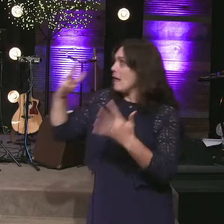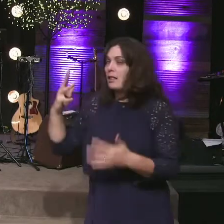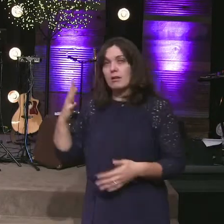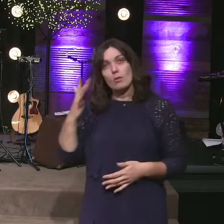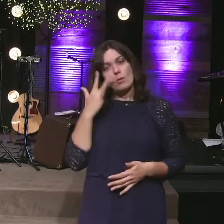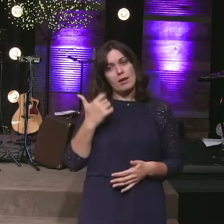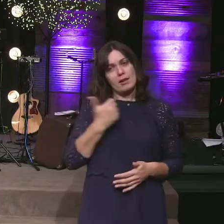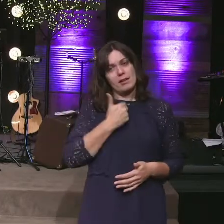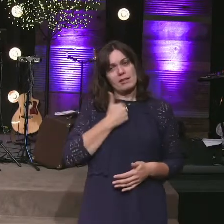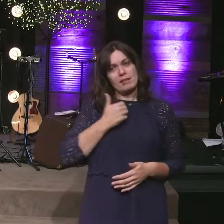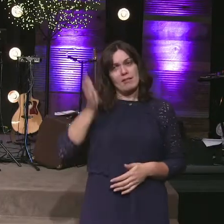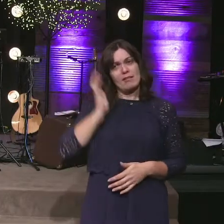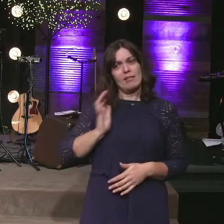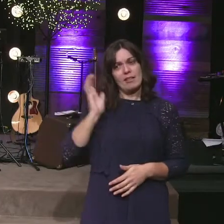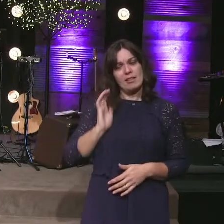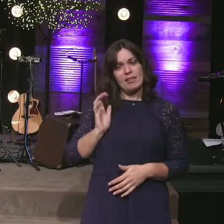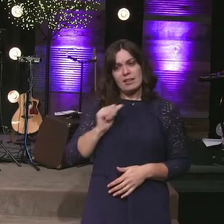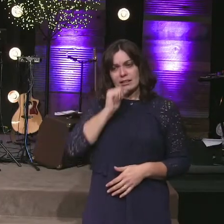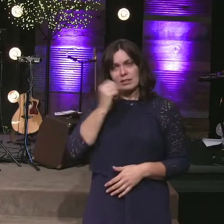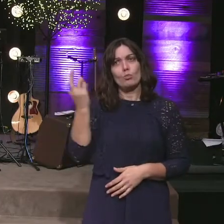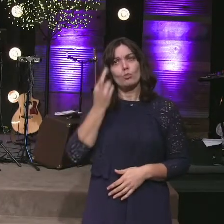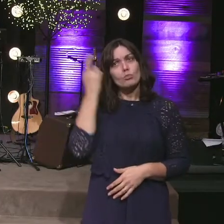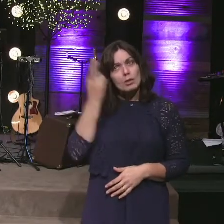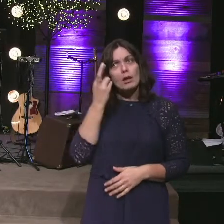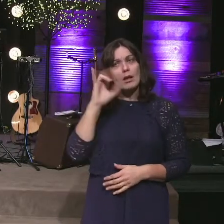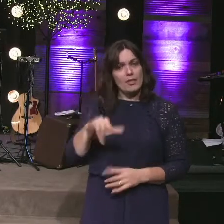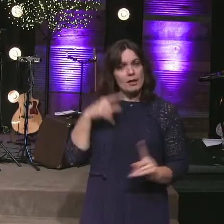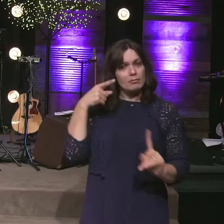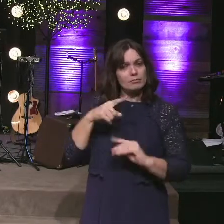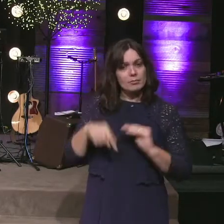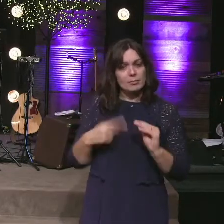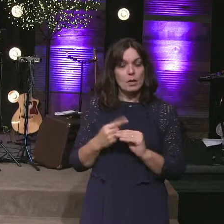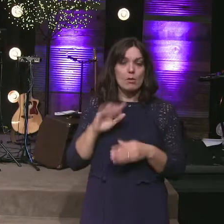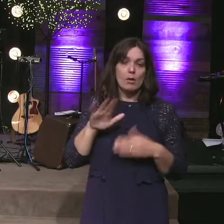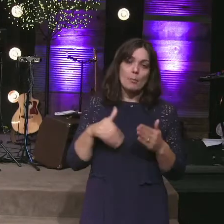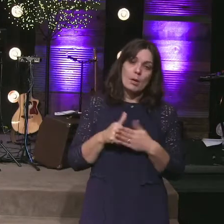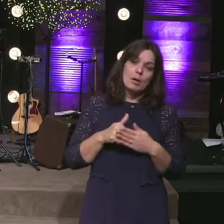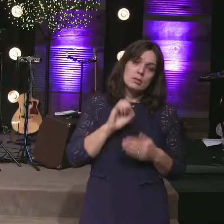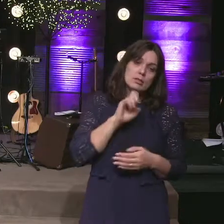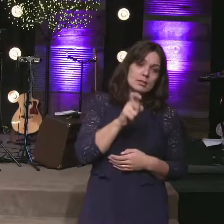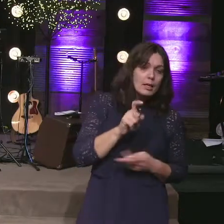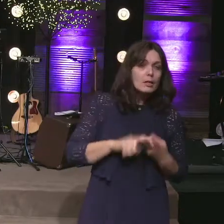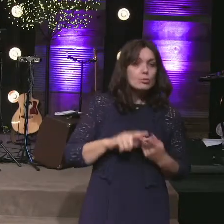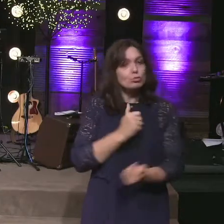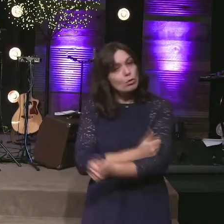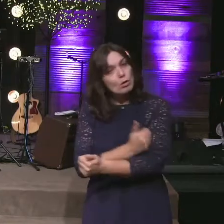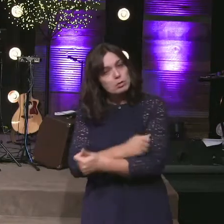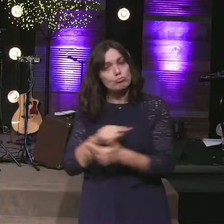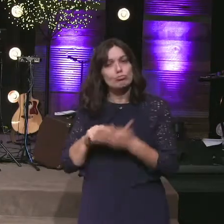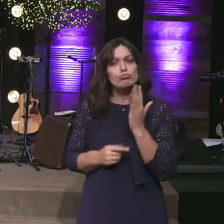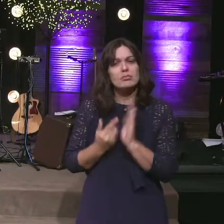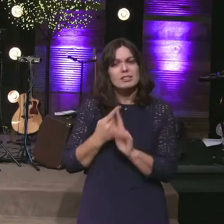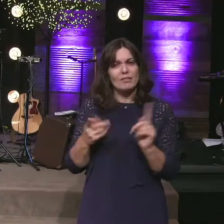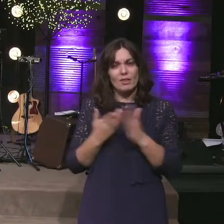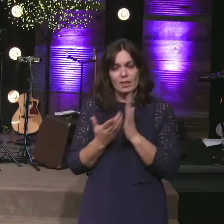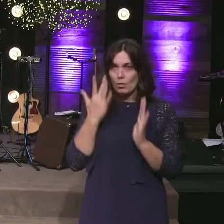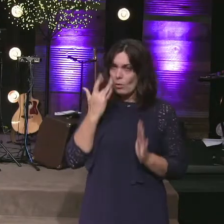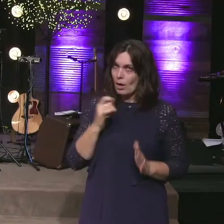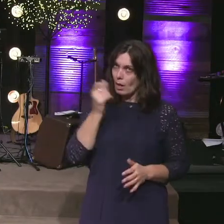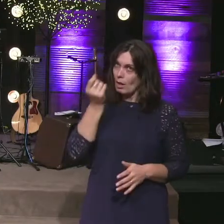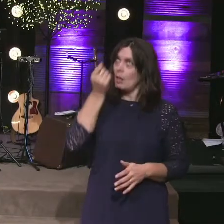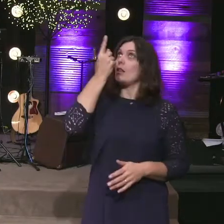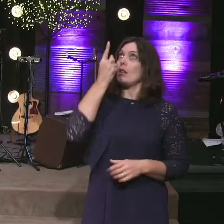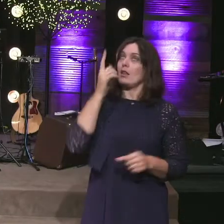knew what they were talking about? It was all about sex or drugs or something. How come that never registered with